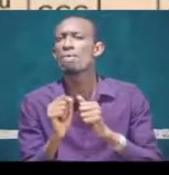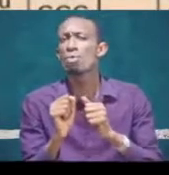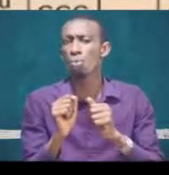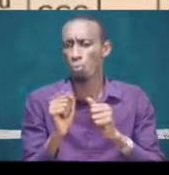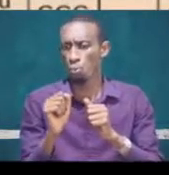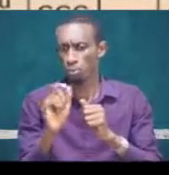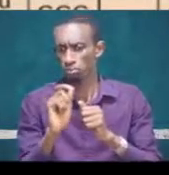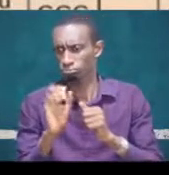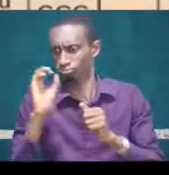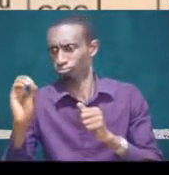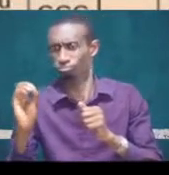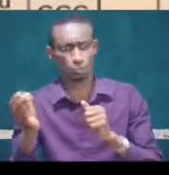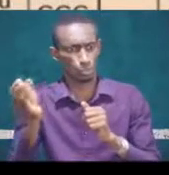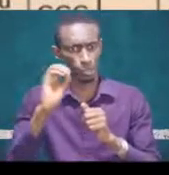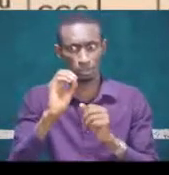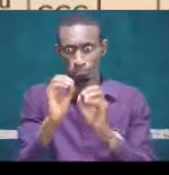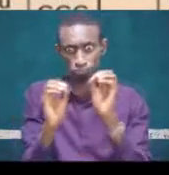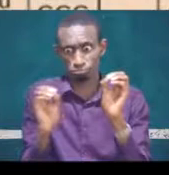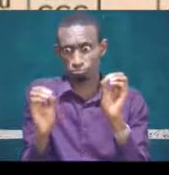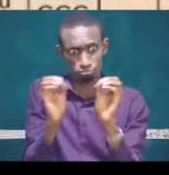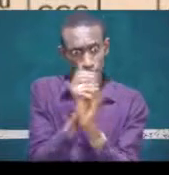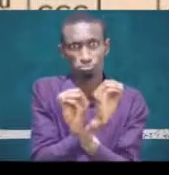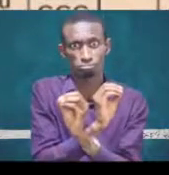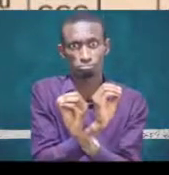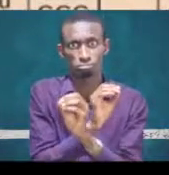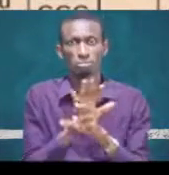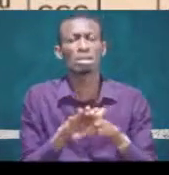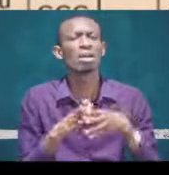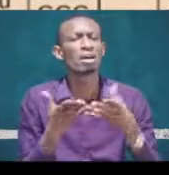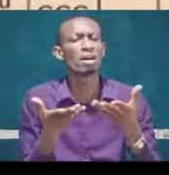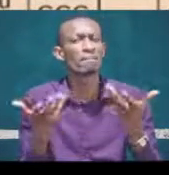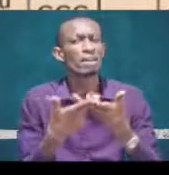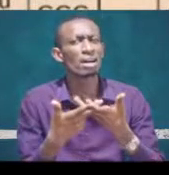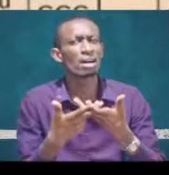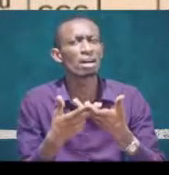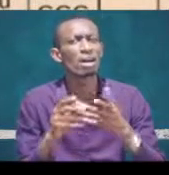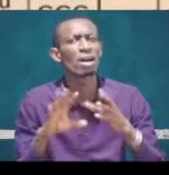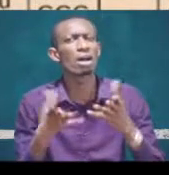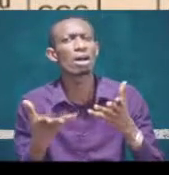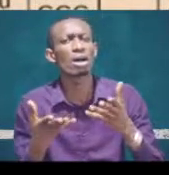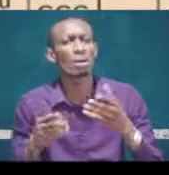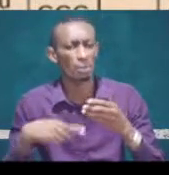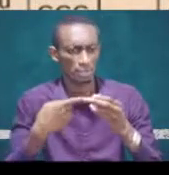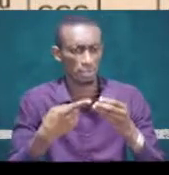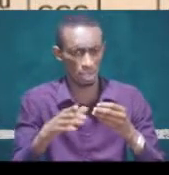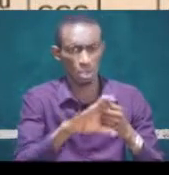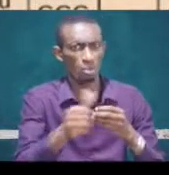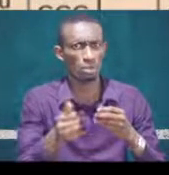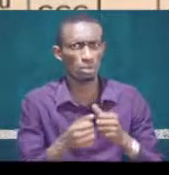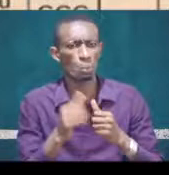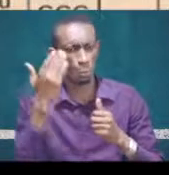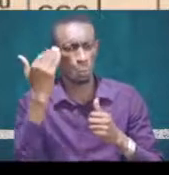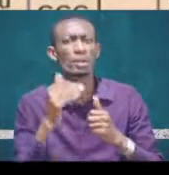that space? Or it moves to the next box? Why does it move to the next box? That's another interesting